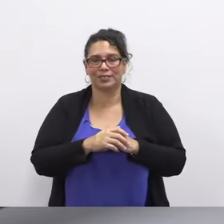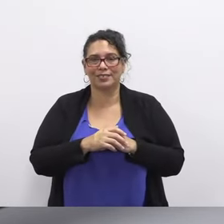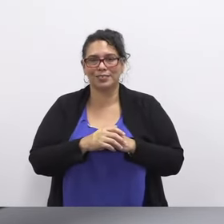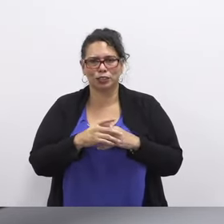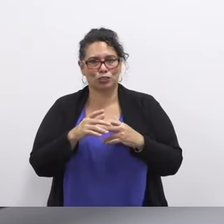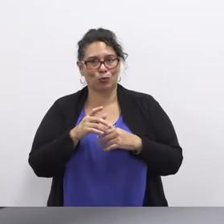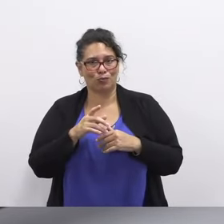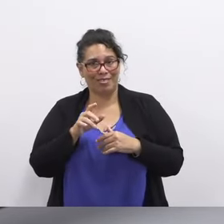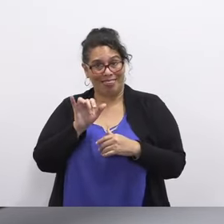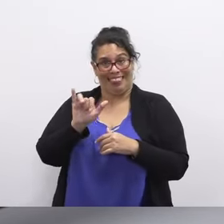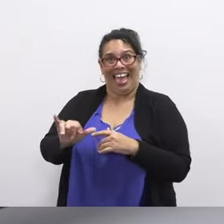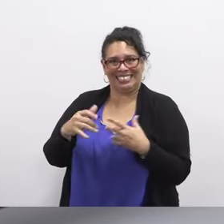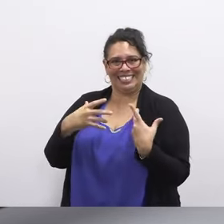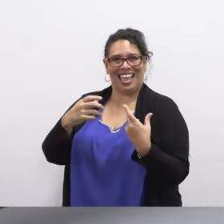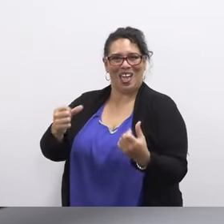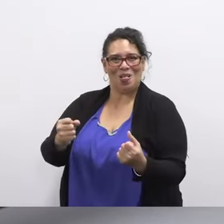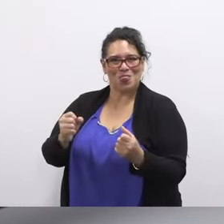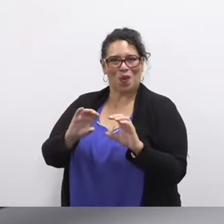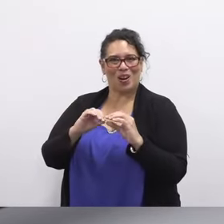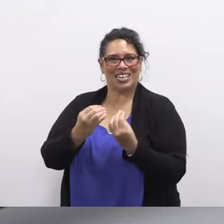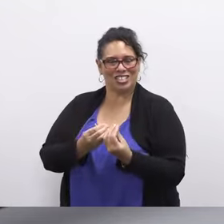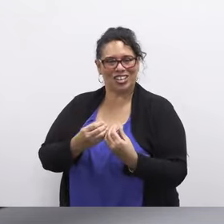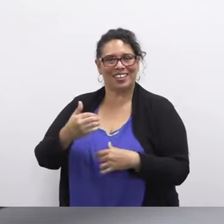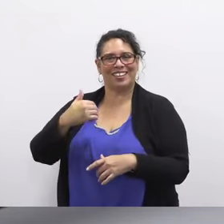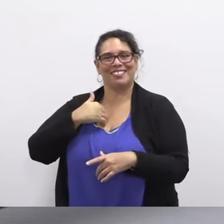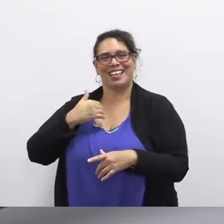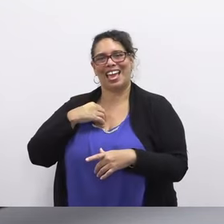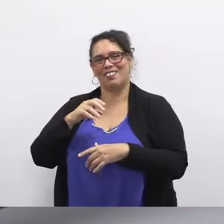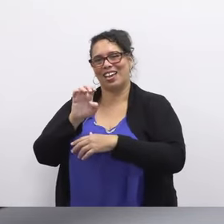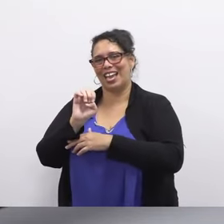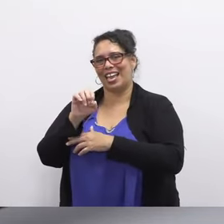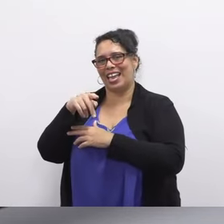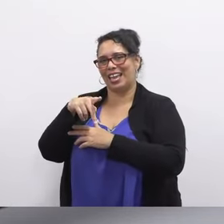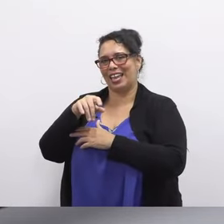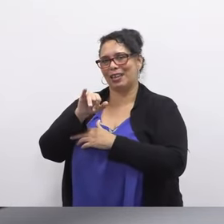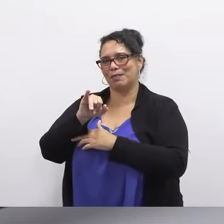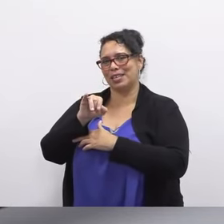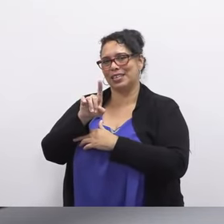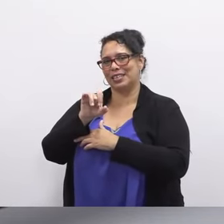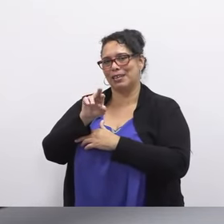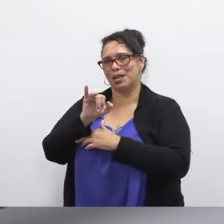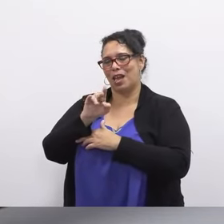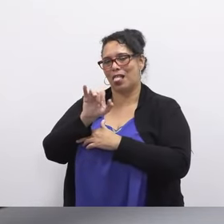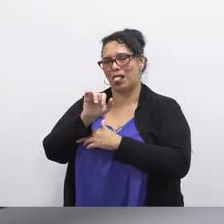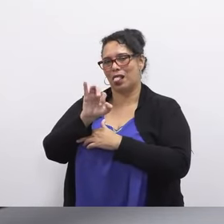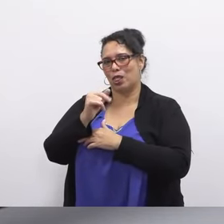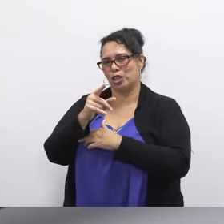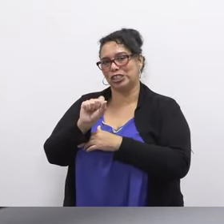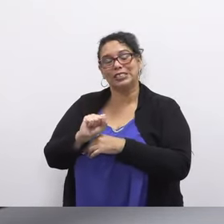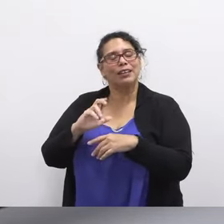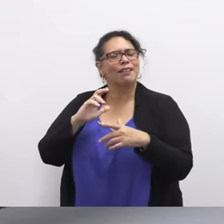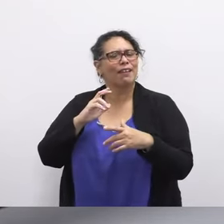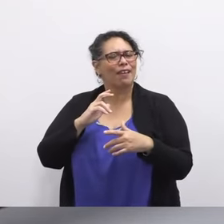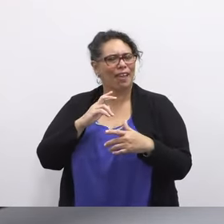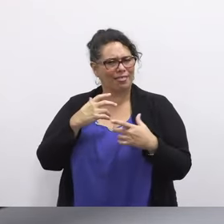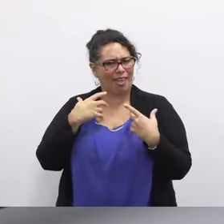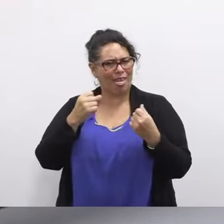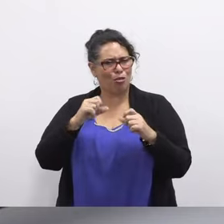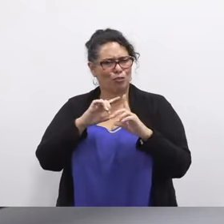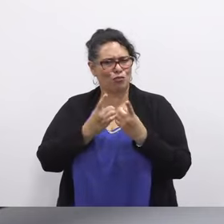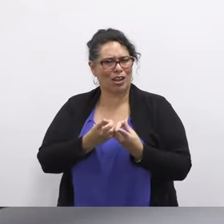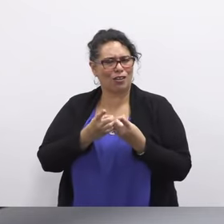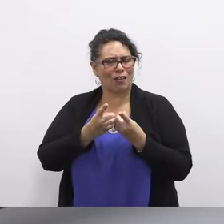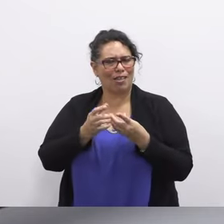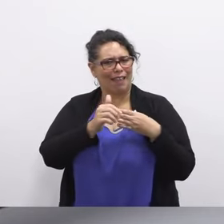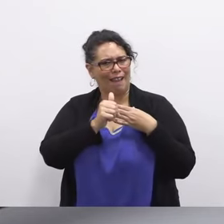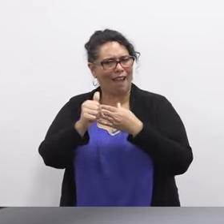health organization. They have an epidemiologist and a health director who guides the health of this community, and we're grateful for the work